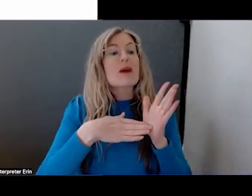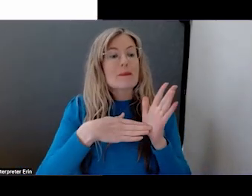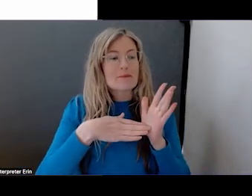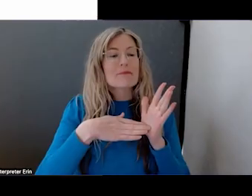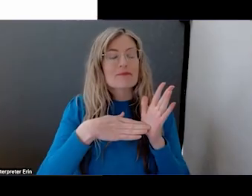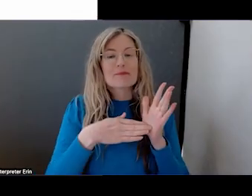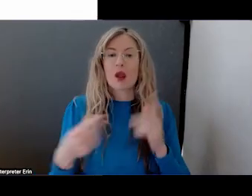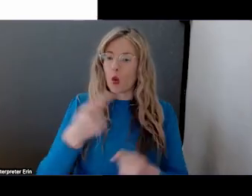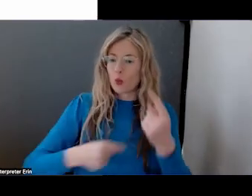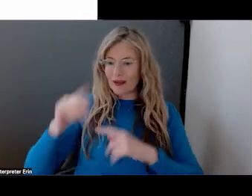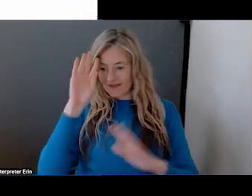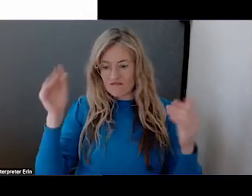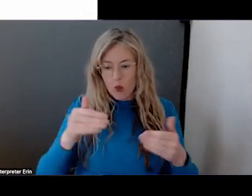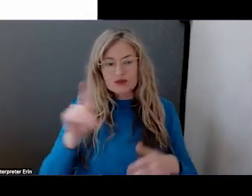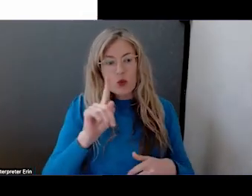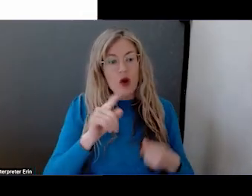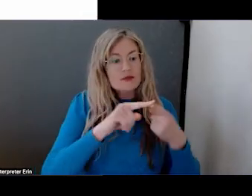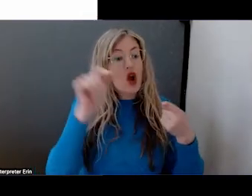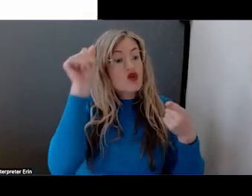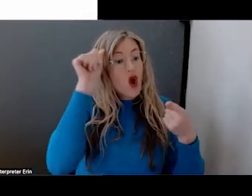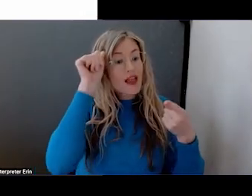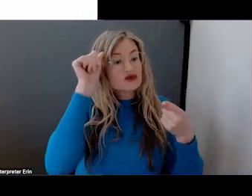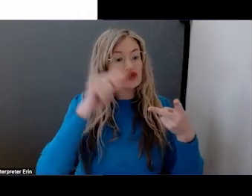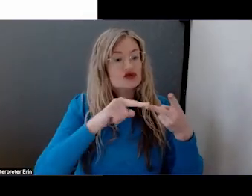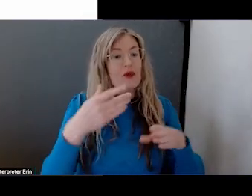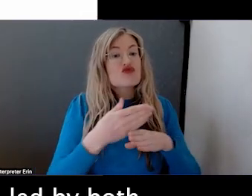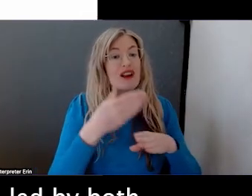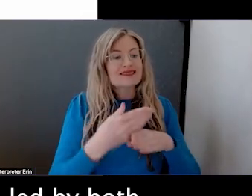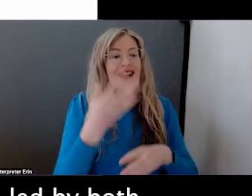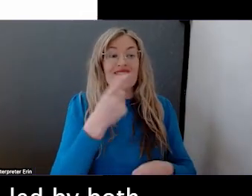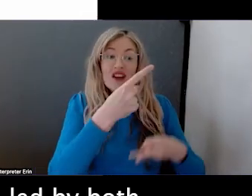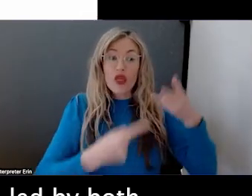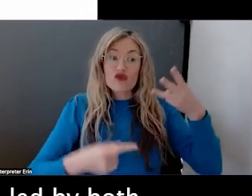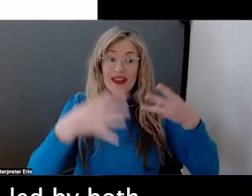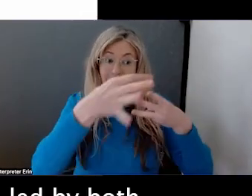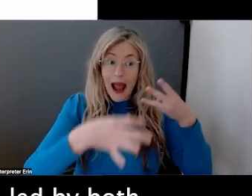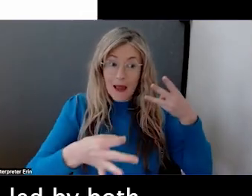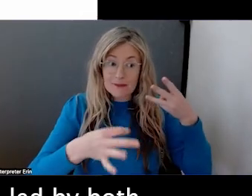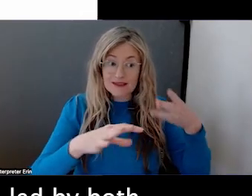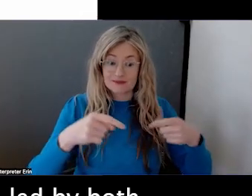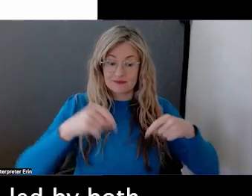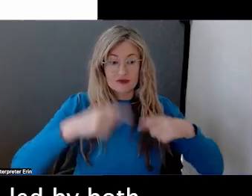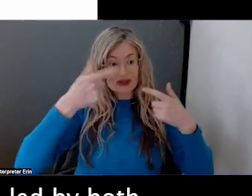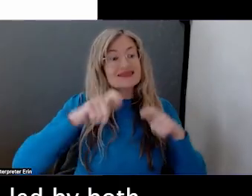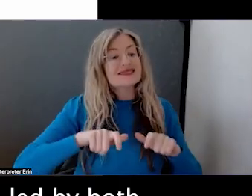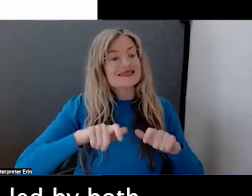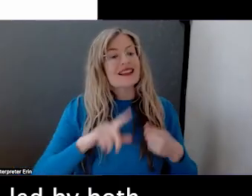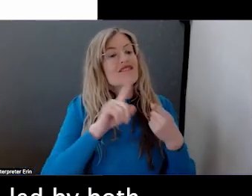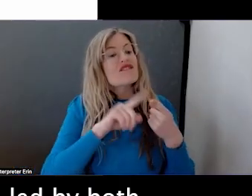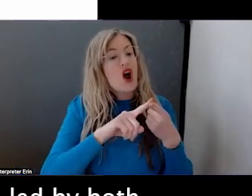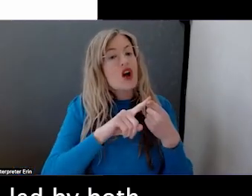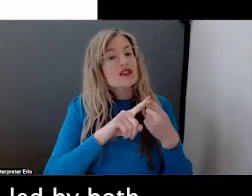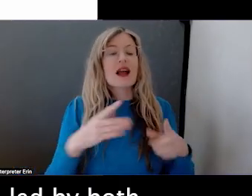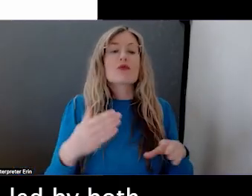on knowledge and practice. There were 3 elements to our residency. The first was practical activities and